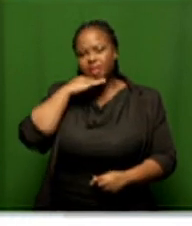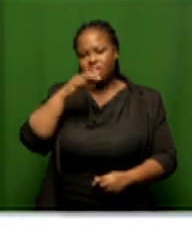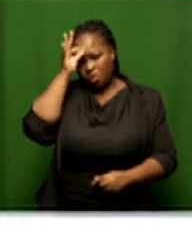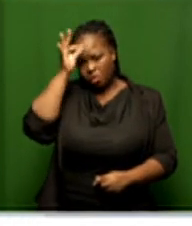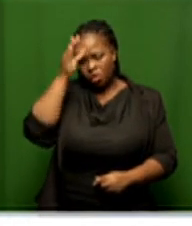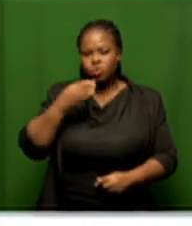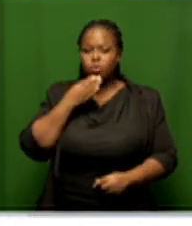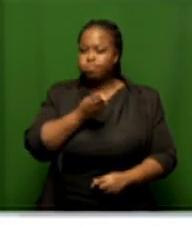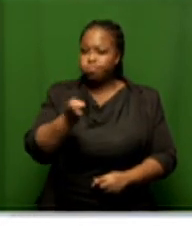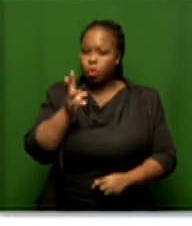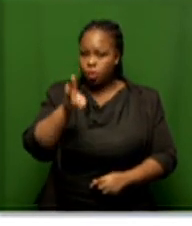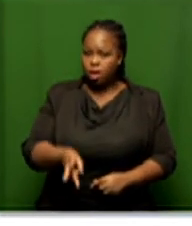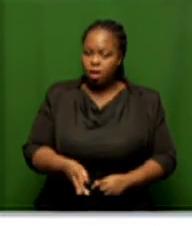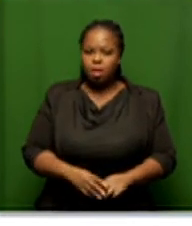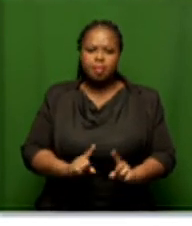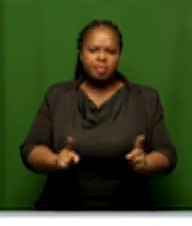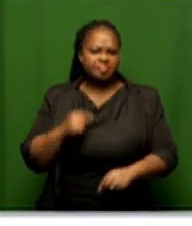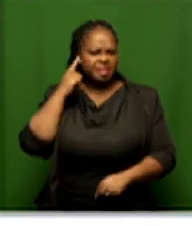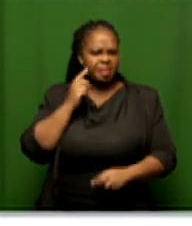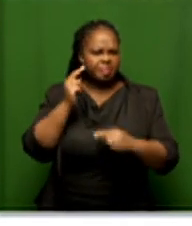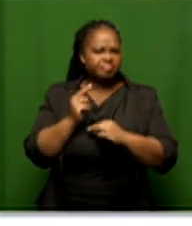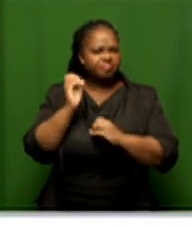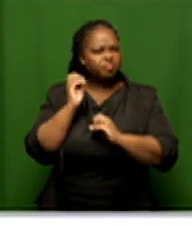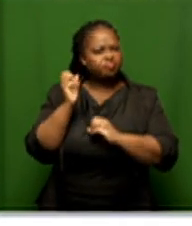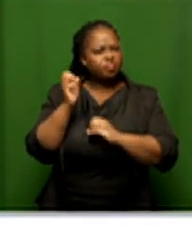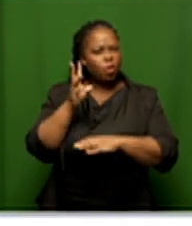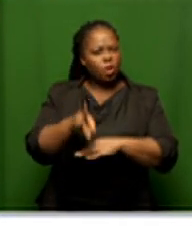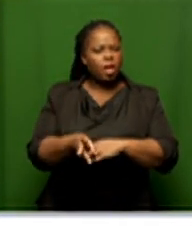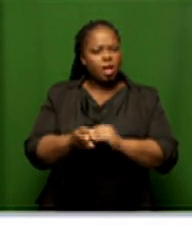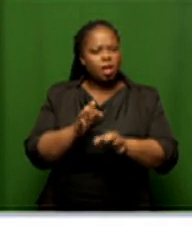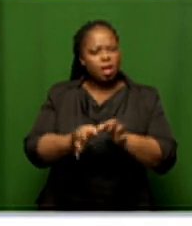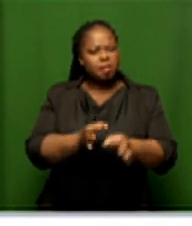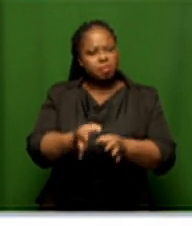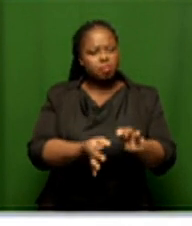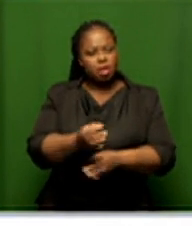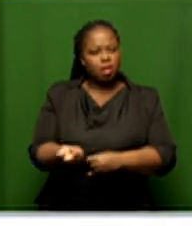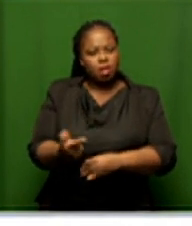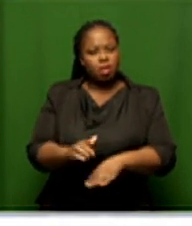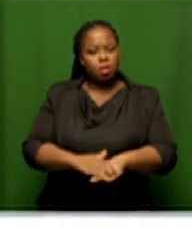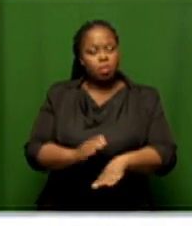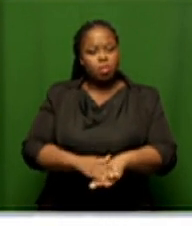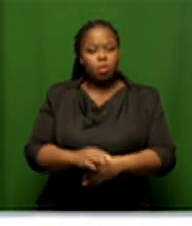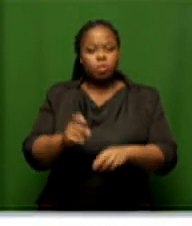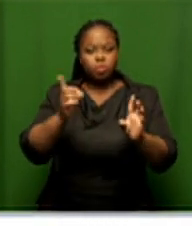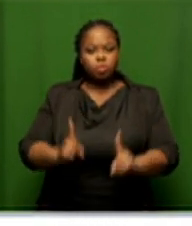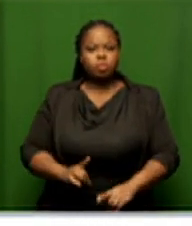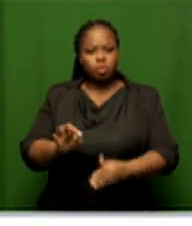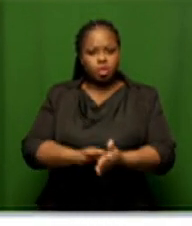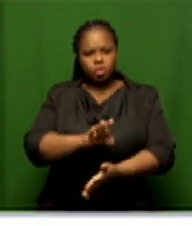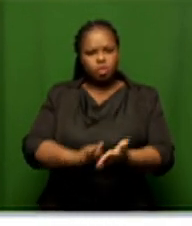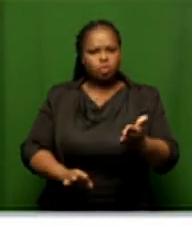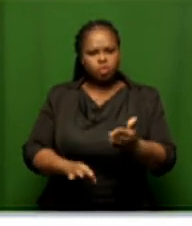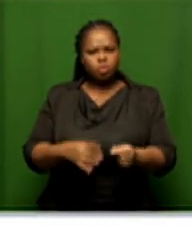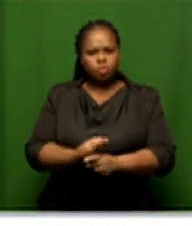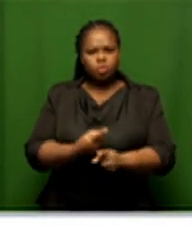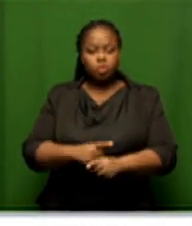are going to be out today. We should be getting a briefing very soon as well in terms of how the special voting process went. There were